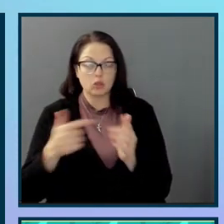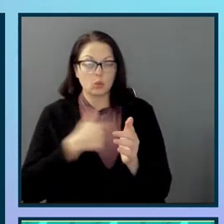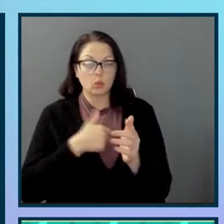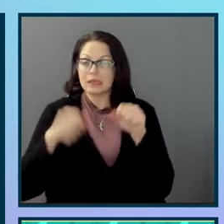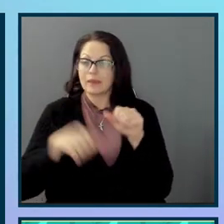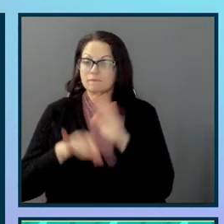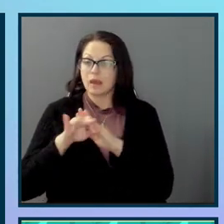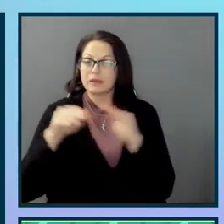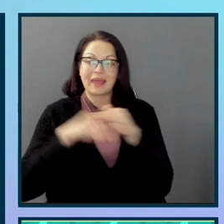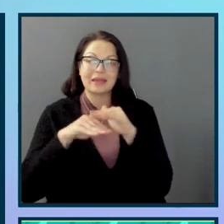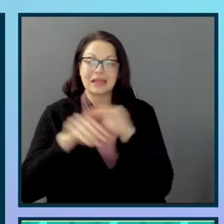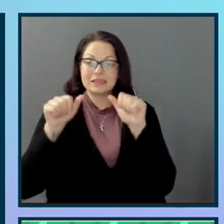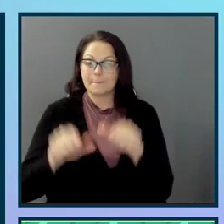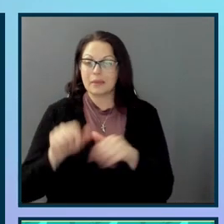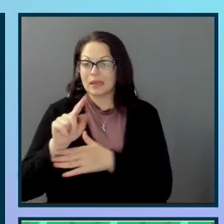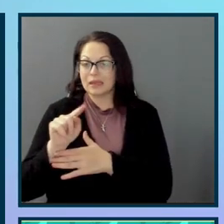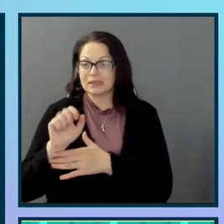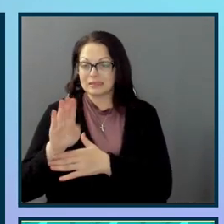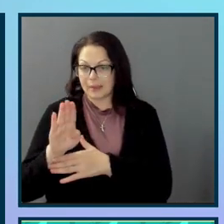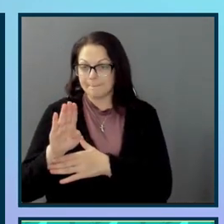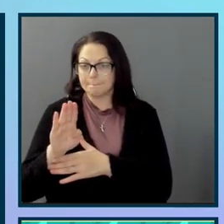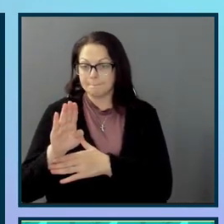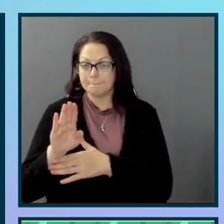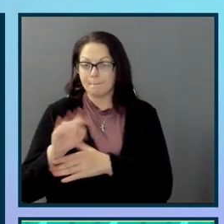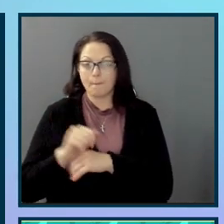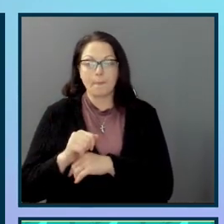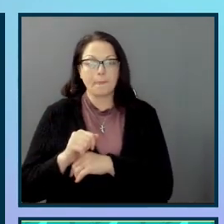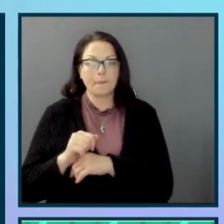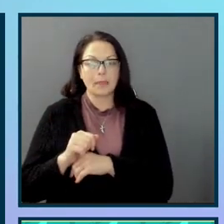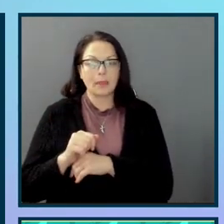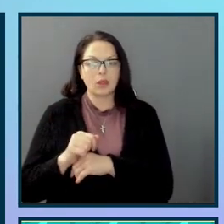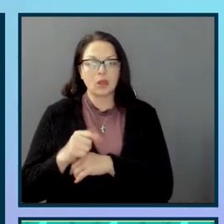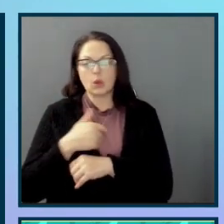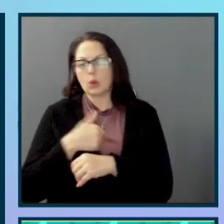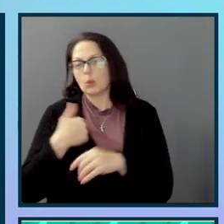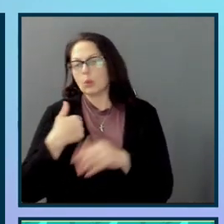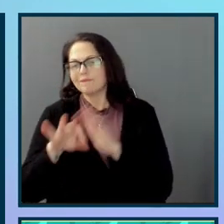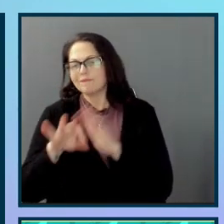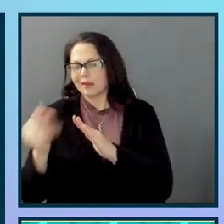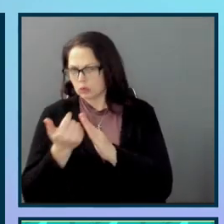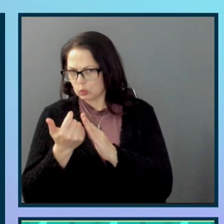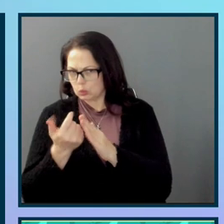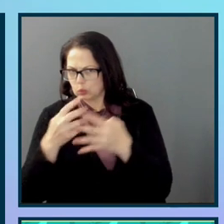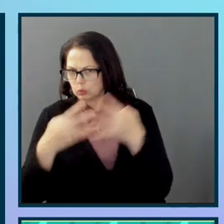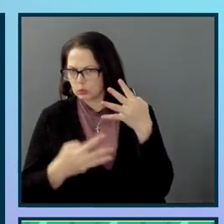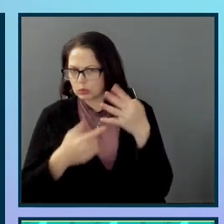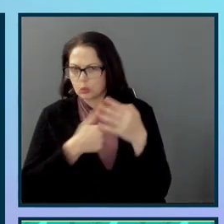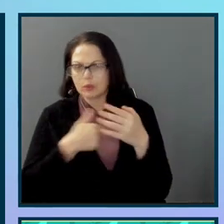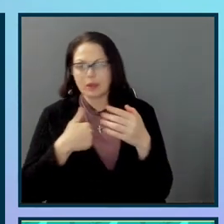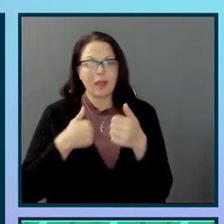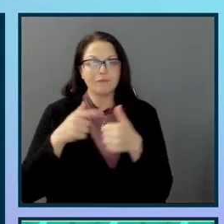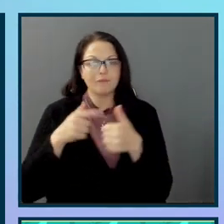tab. Inside of the accessibility tab, we find a few sections. At the top, we have the accessibility tree,